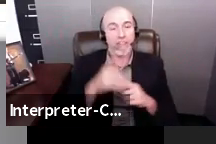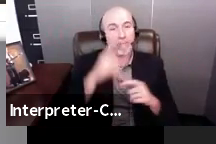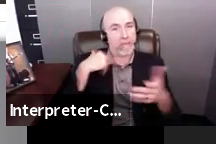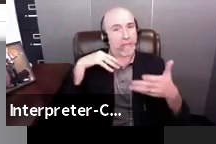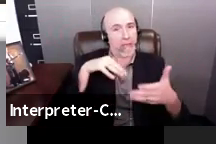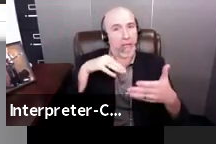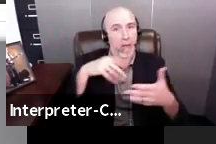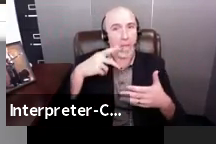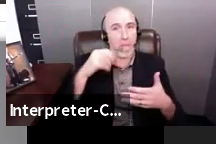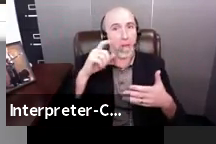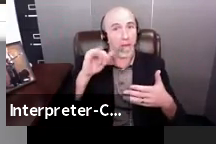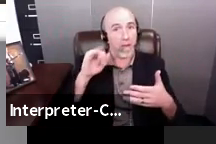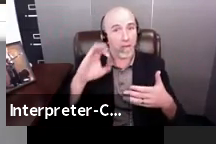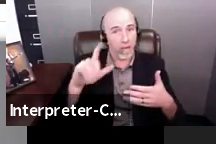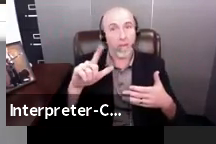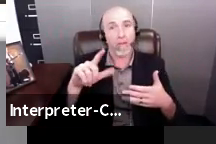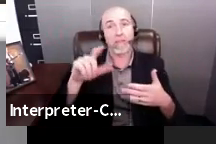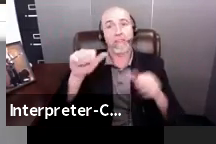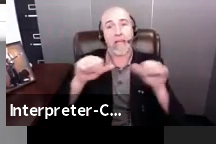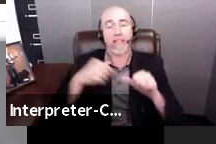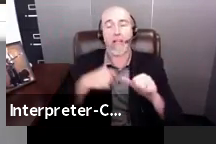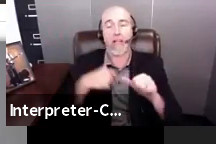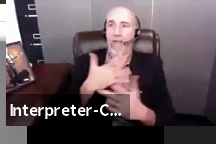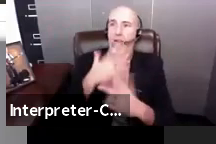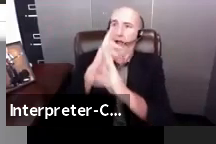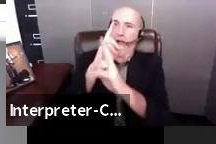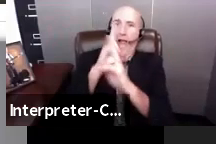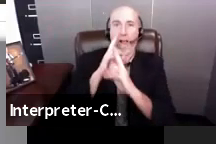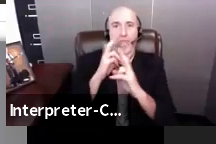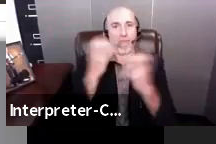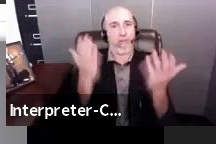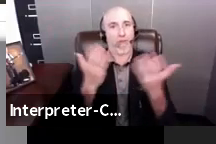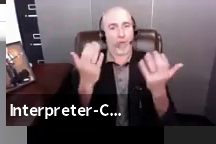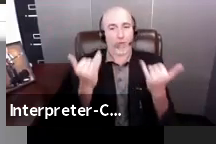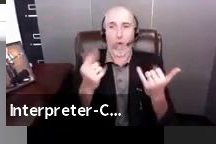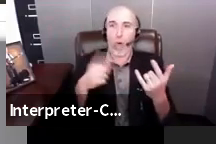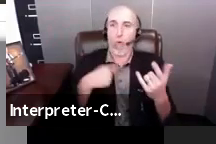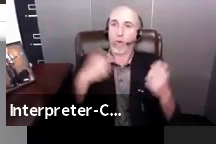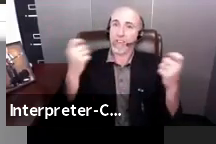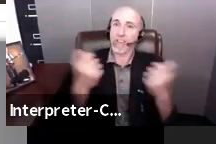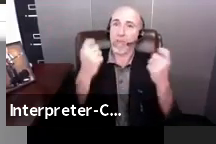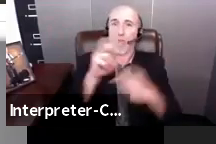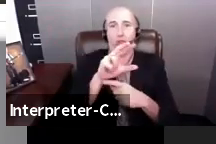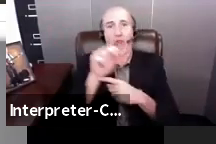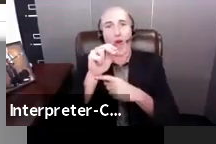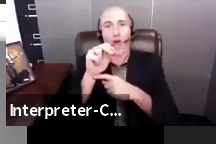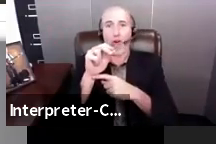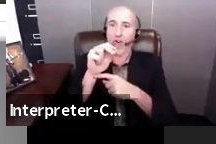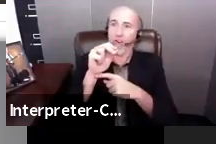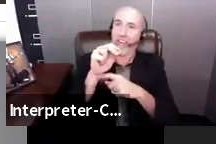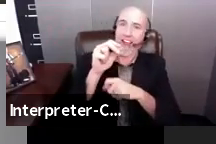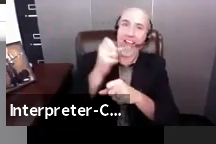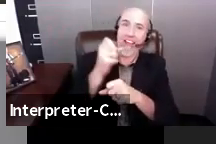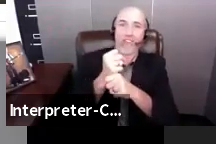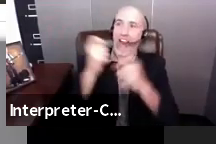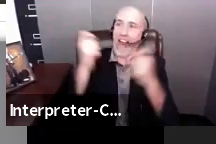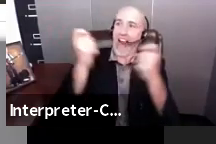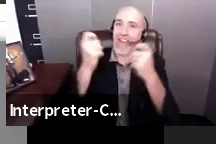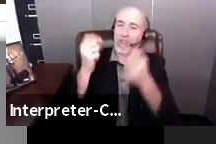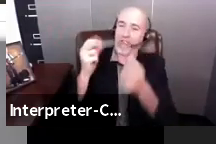science. And I'm honored to be here with you today as we celebrate the 30th anniversary of the signing of the